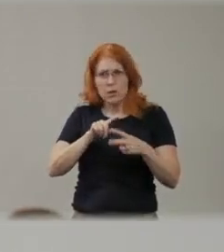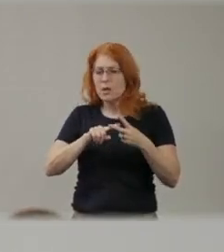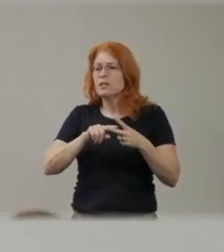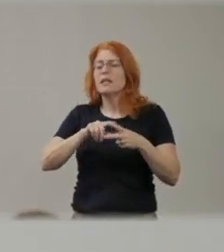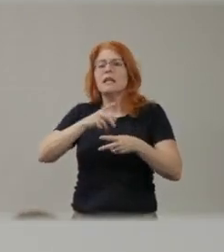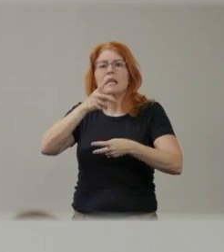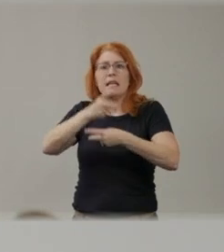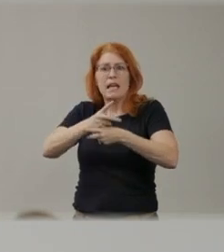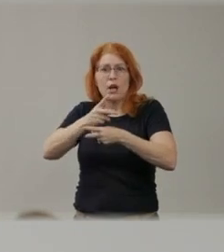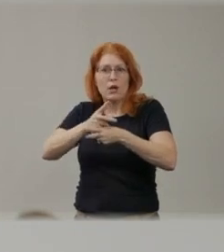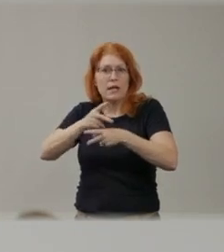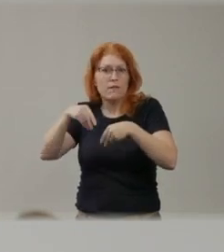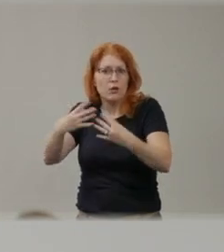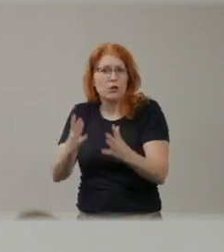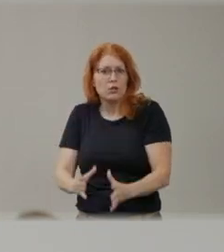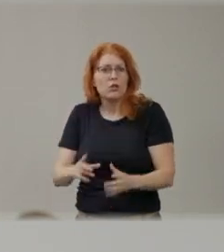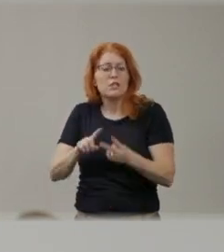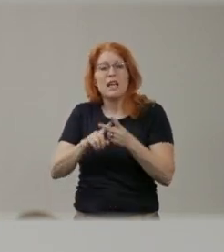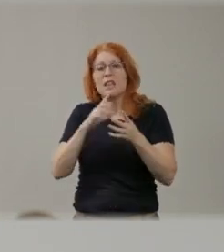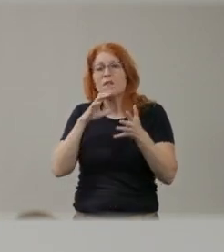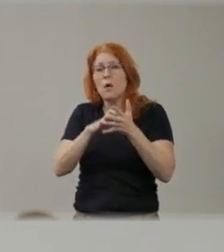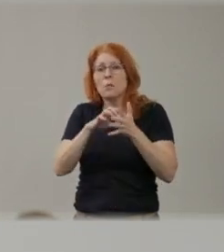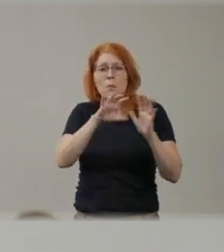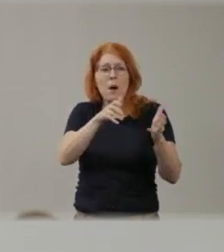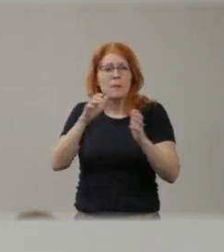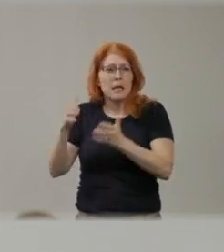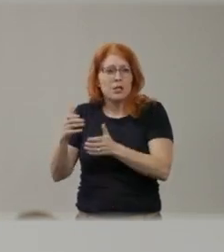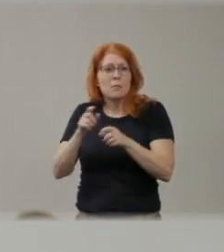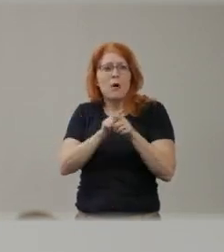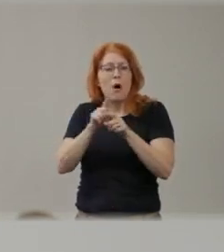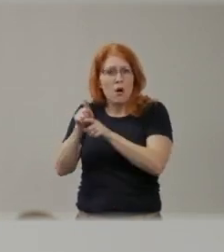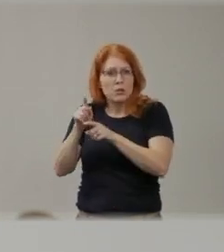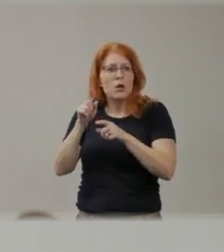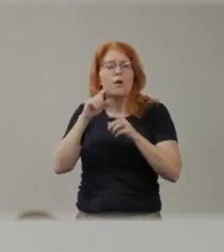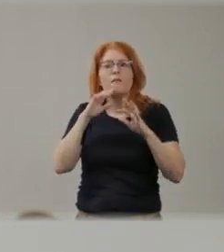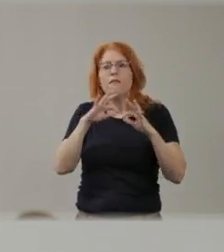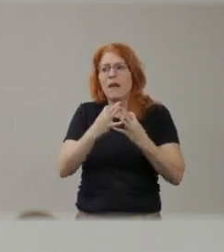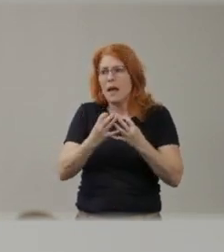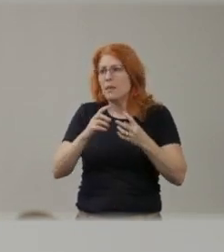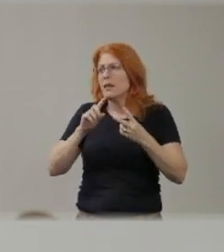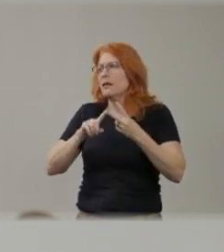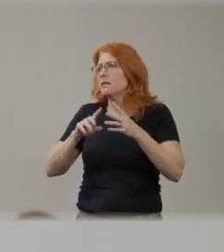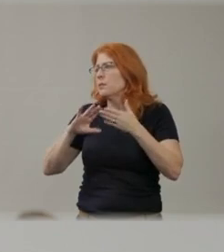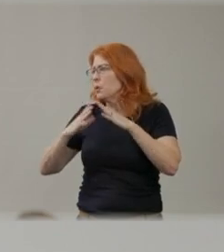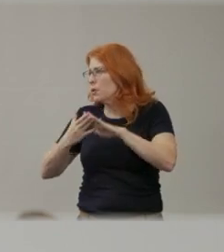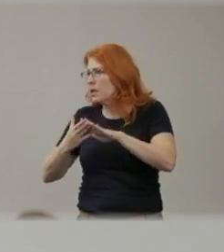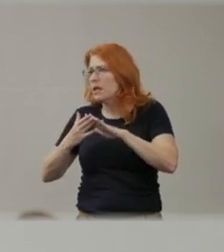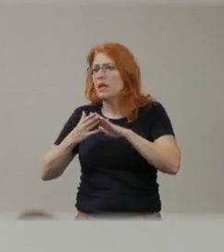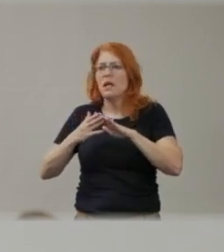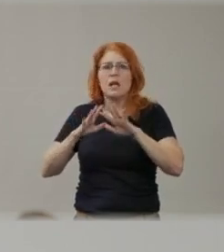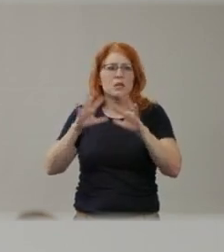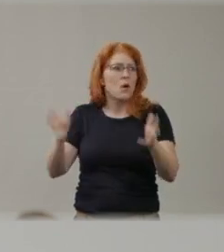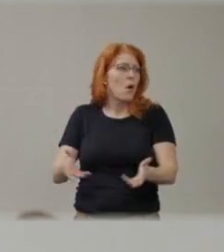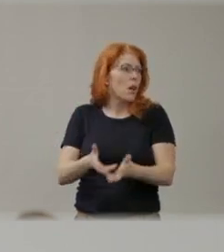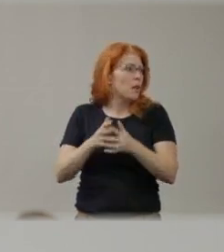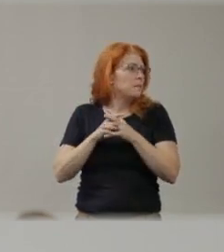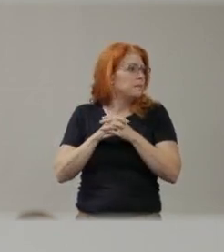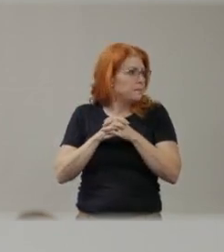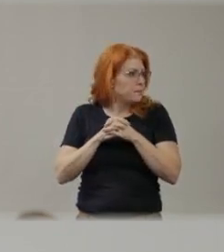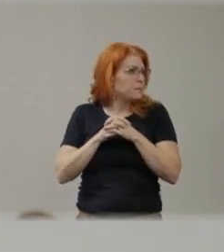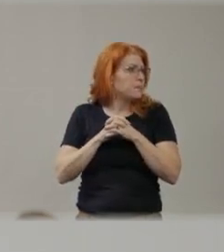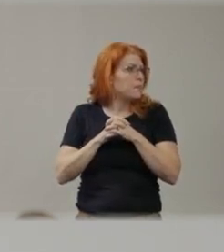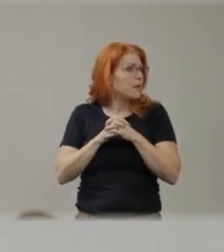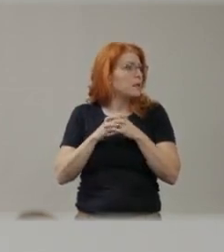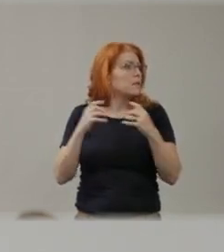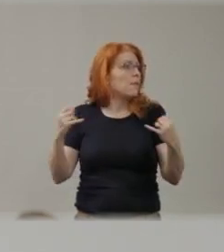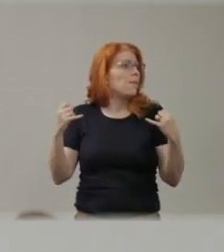caregivers and the vulnerable populations that we're talking about, but also families and the community as a whole as they're going through this. So what I